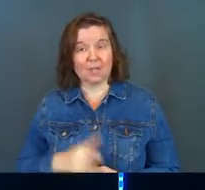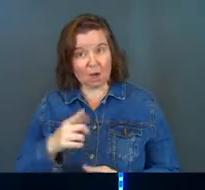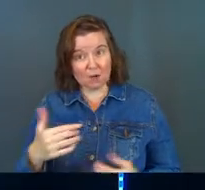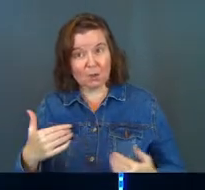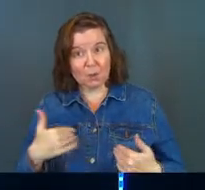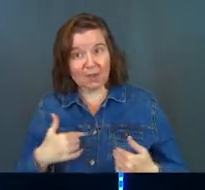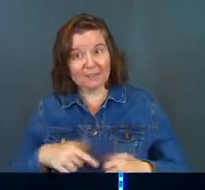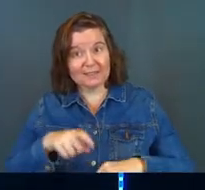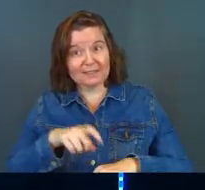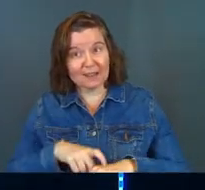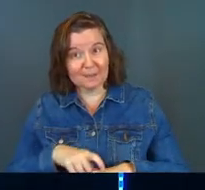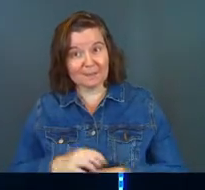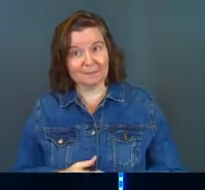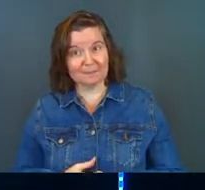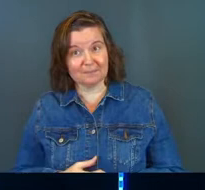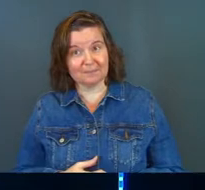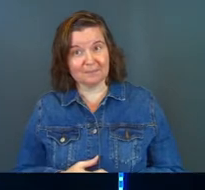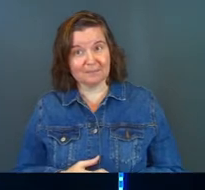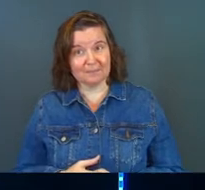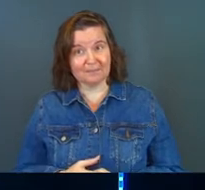Are you having the time?